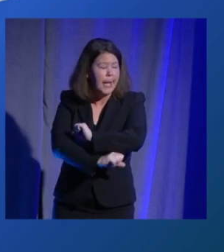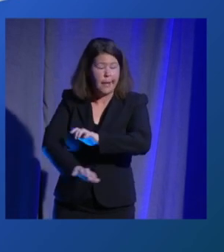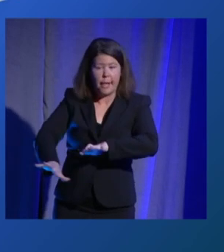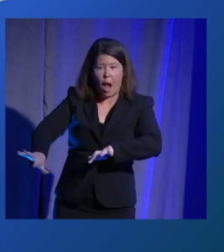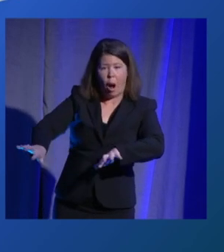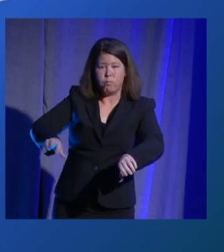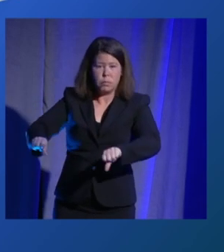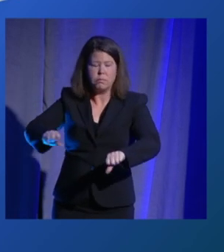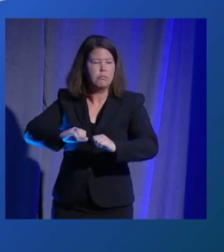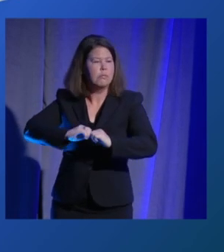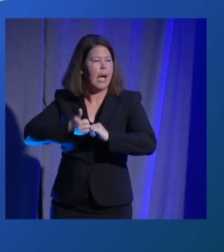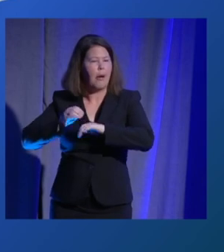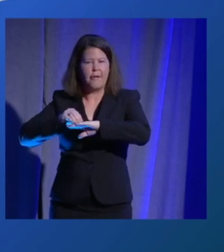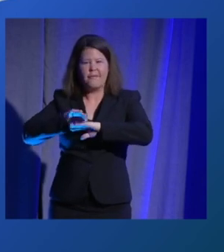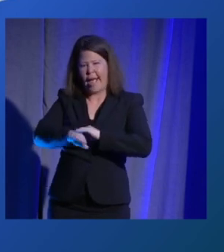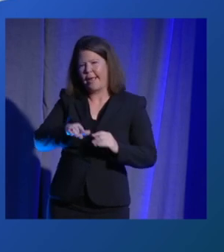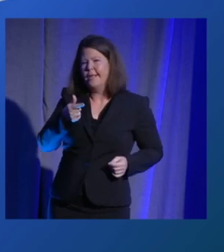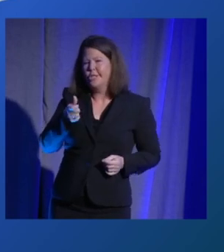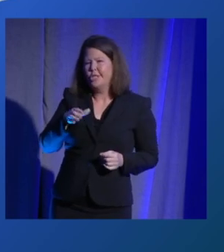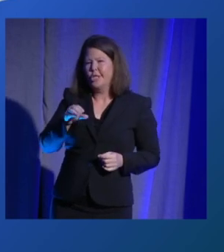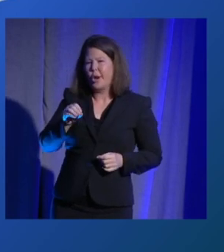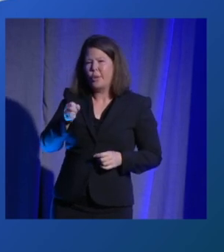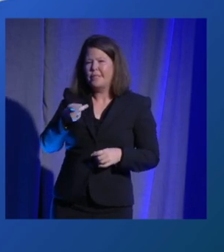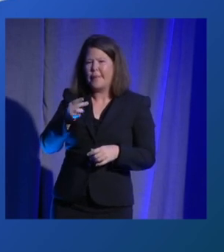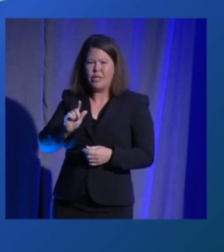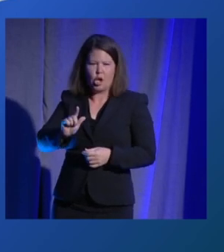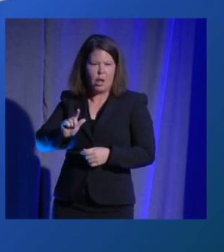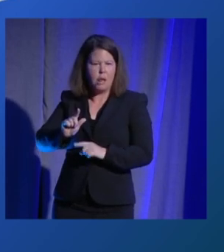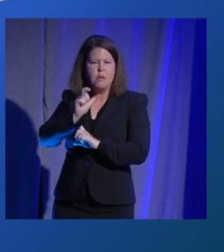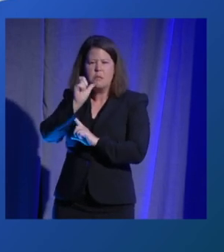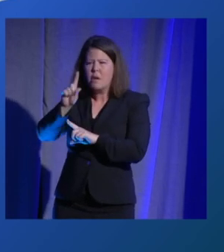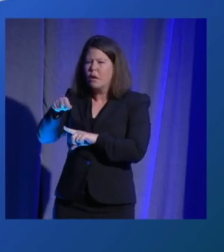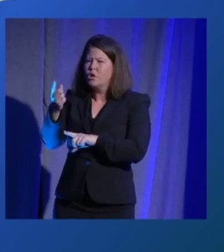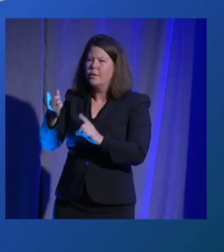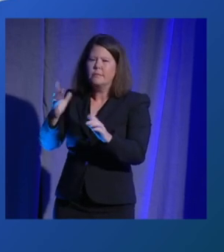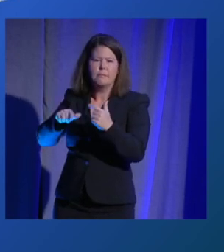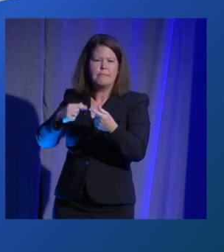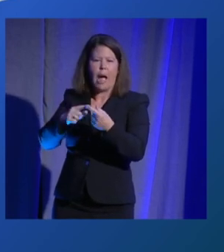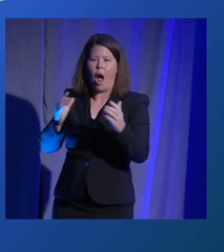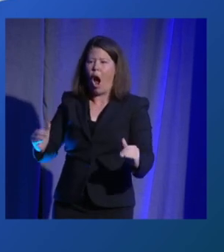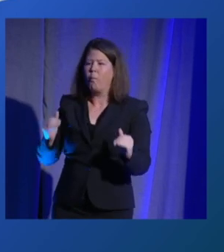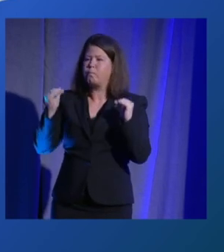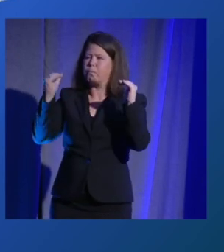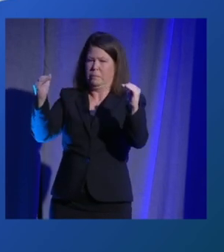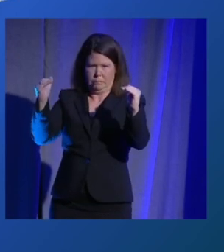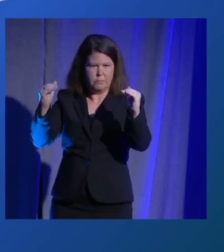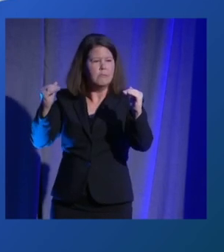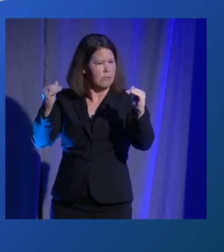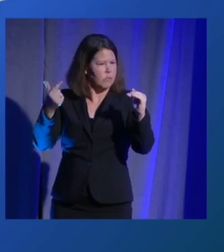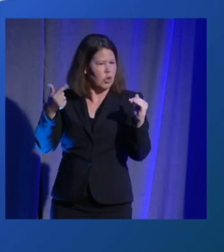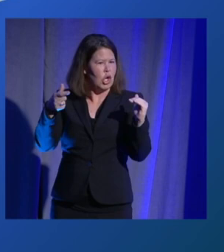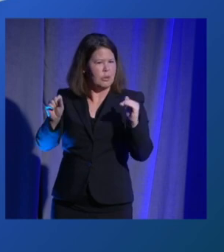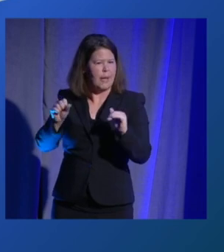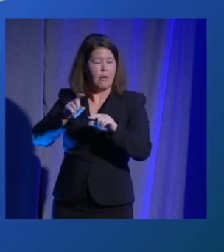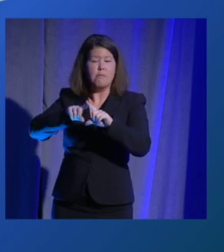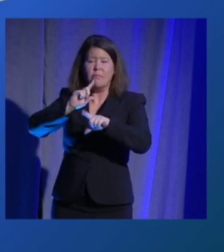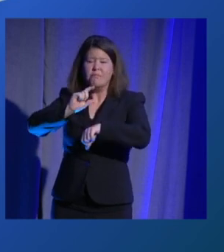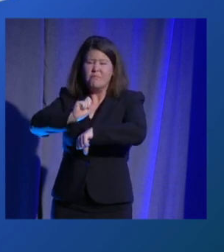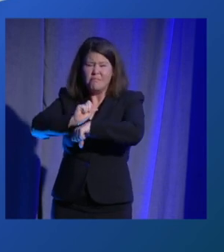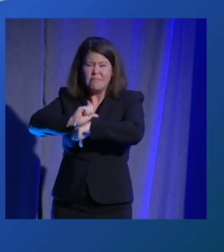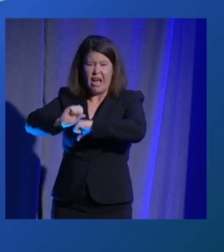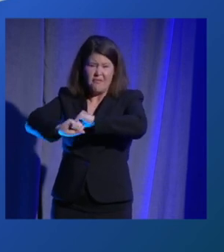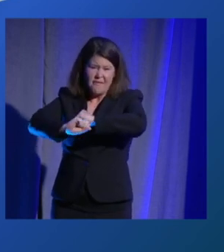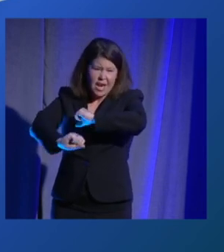geospatial is not just about how it enhances geospatial but actually fundamentally change it and